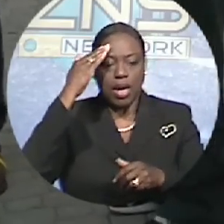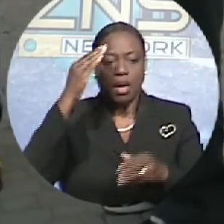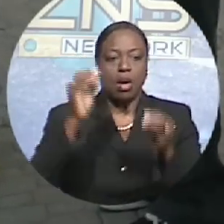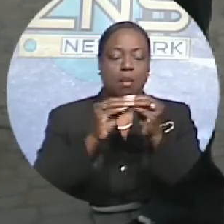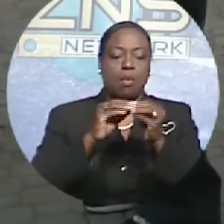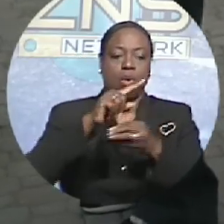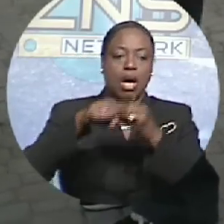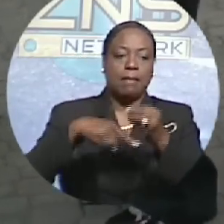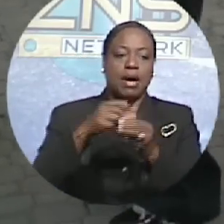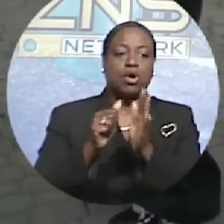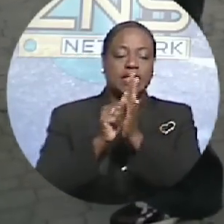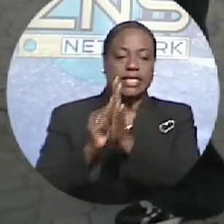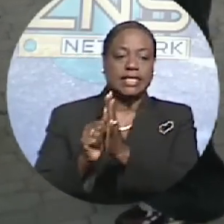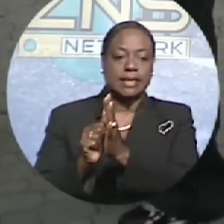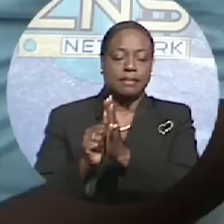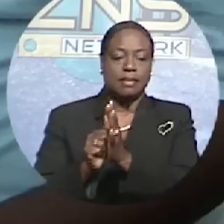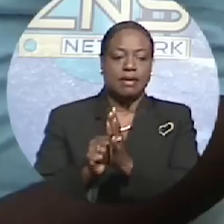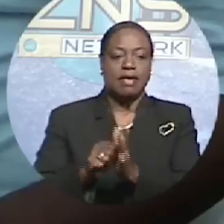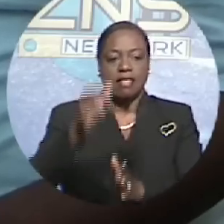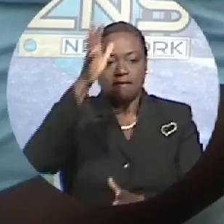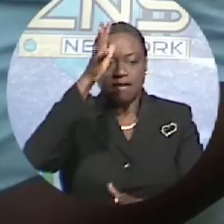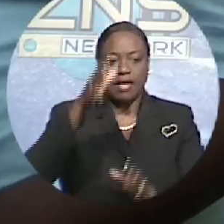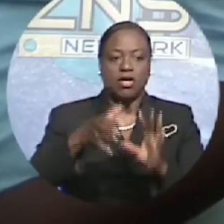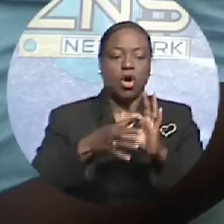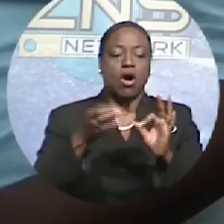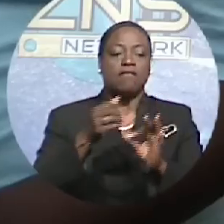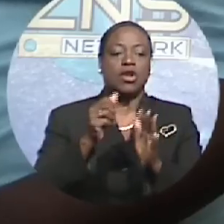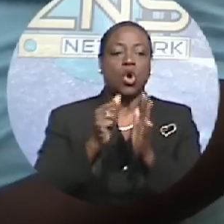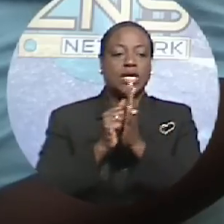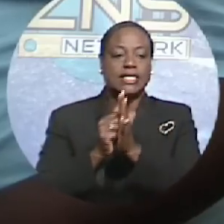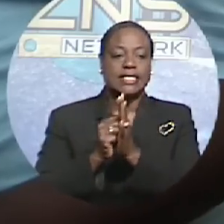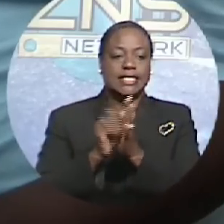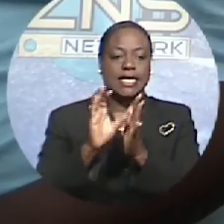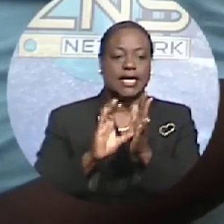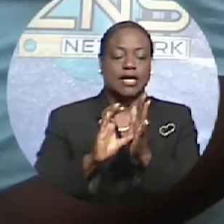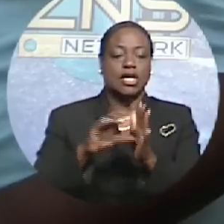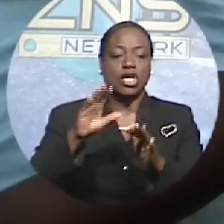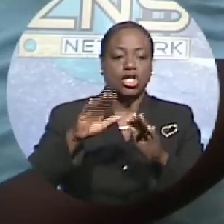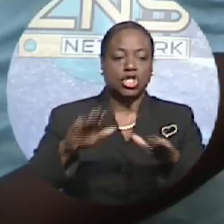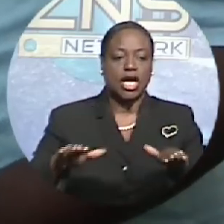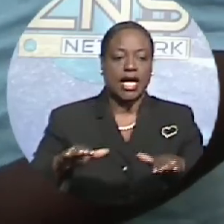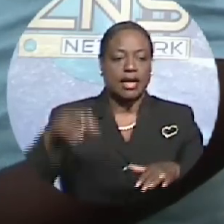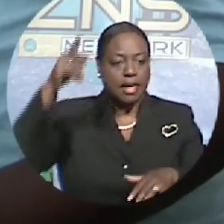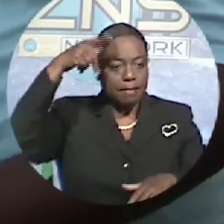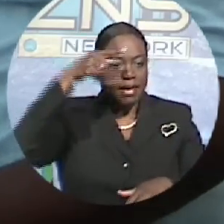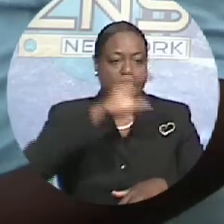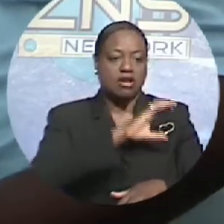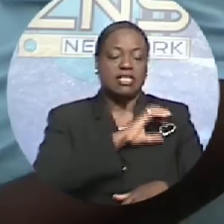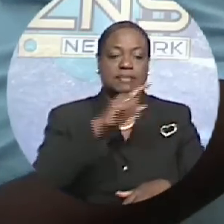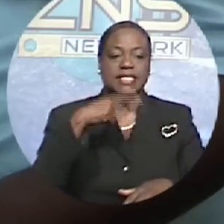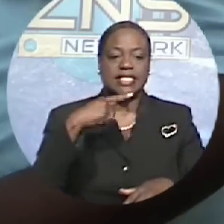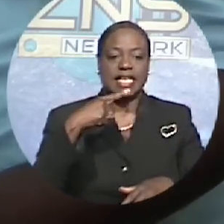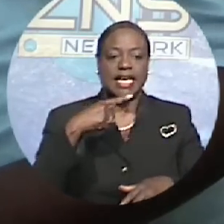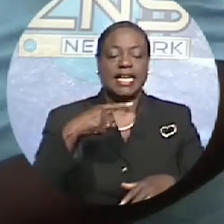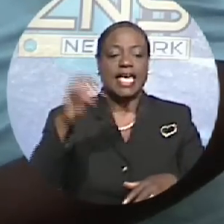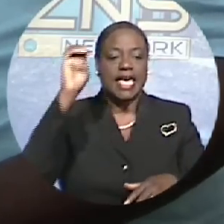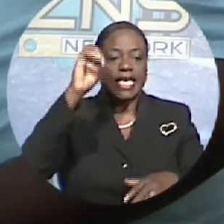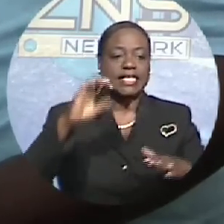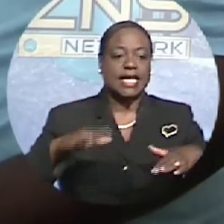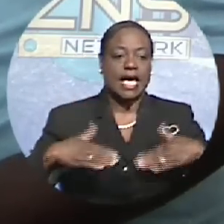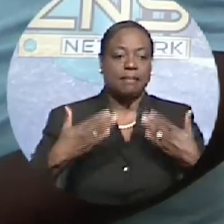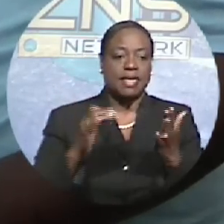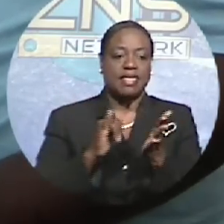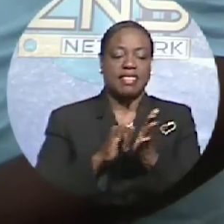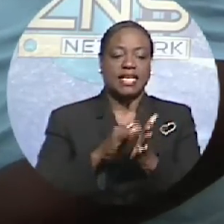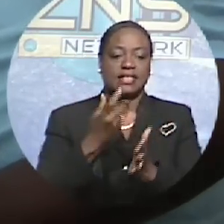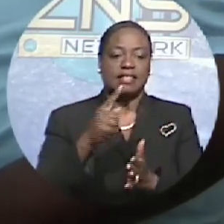an autistic child, Prime Minister Perry Christie, says he strongly supports the efforts displayed by REACH to educate the public about